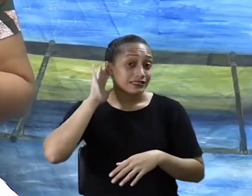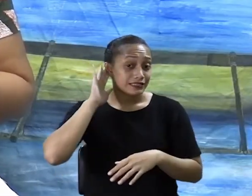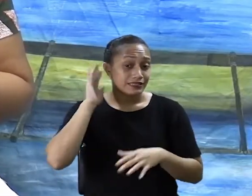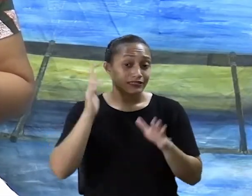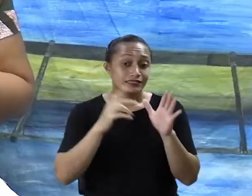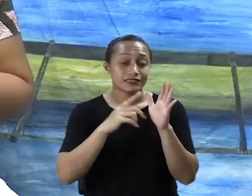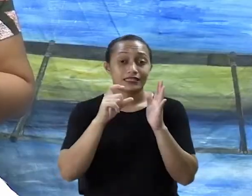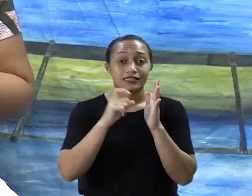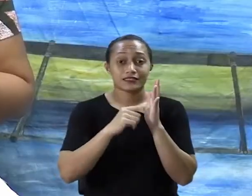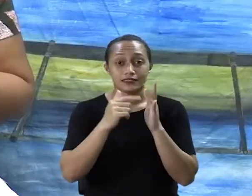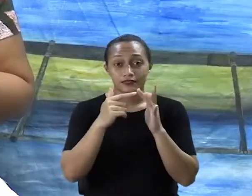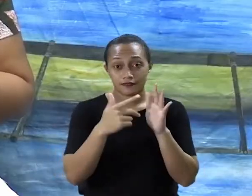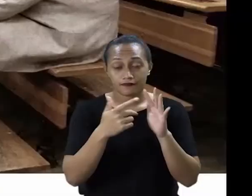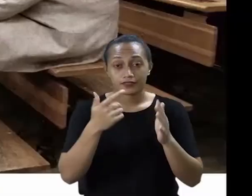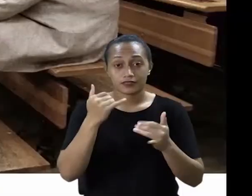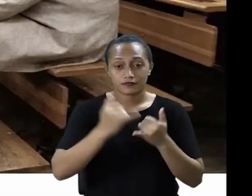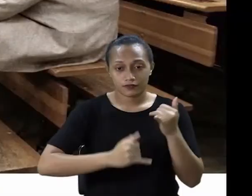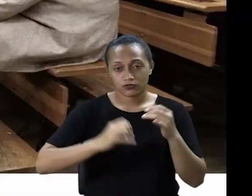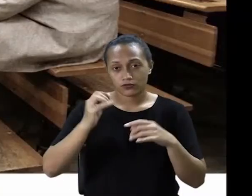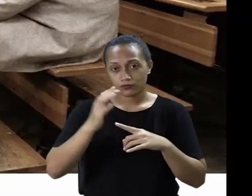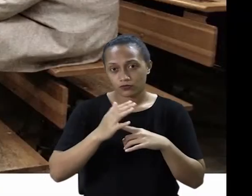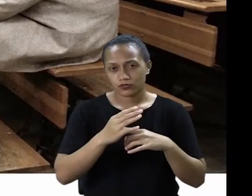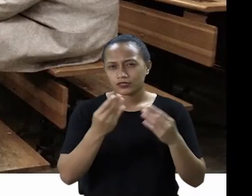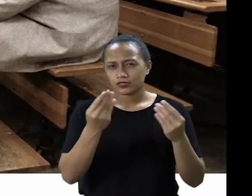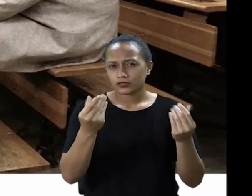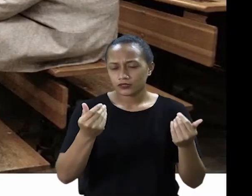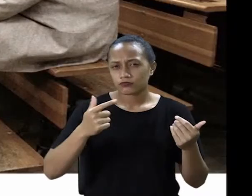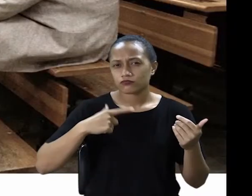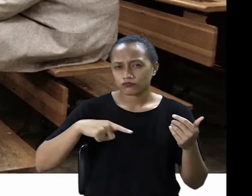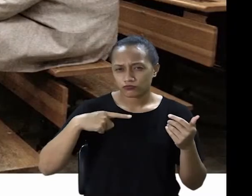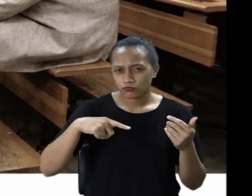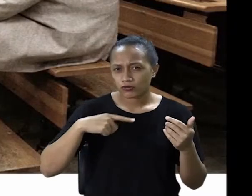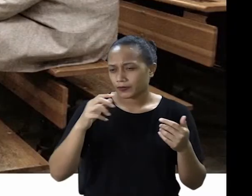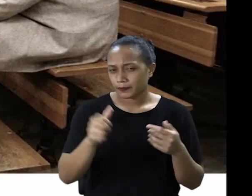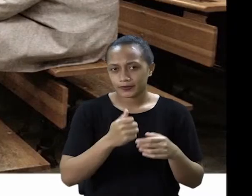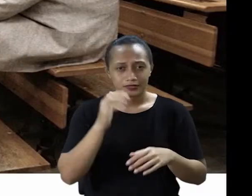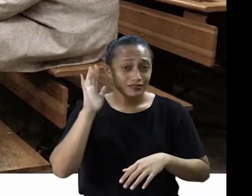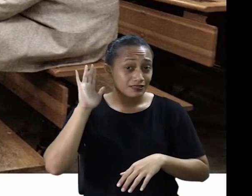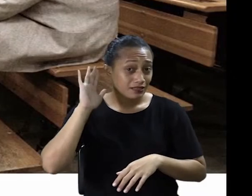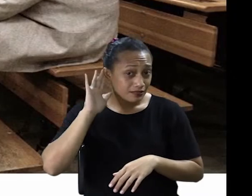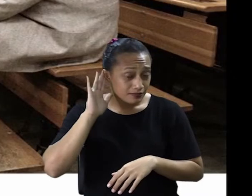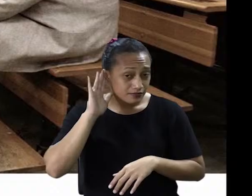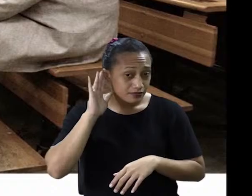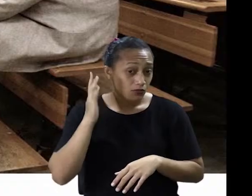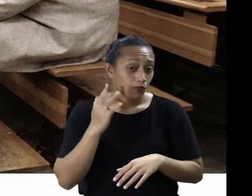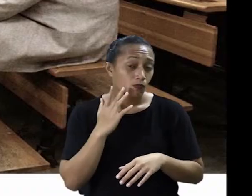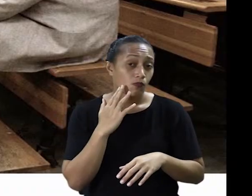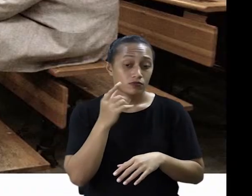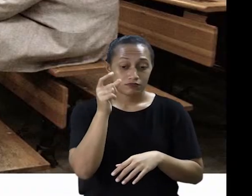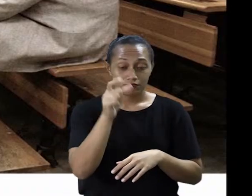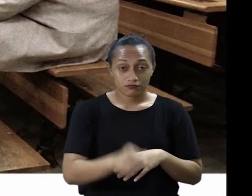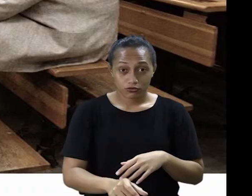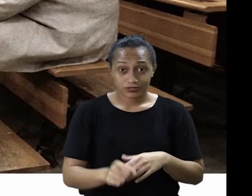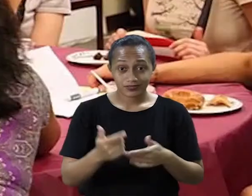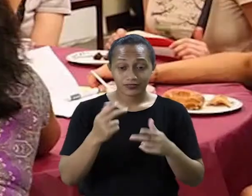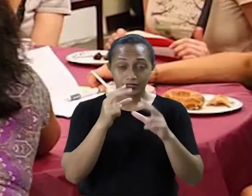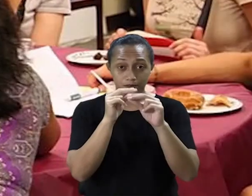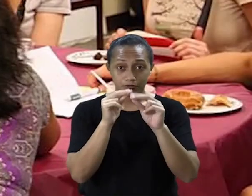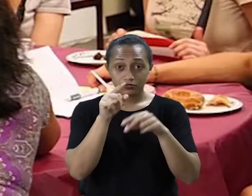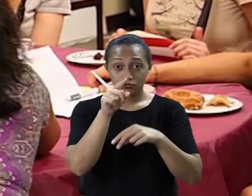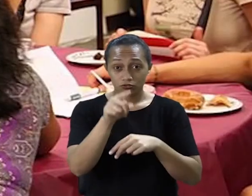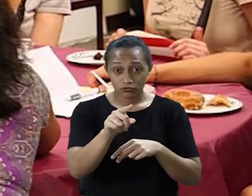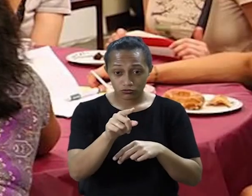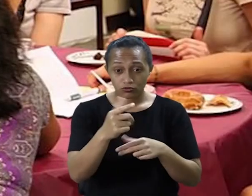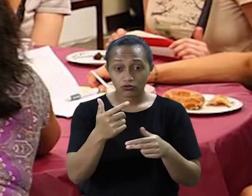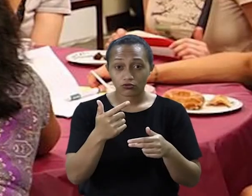actively is very important. Some of the reasons why we have to listen actively when someone is speaking to you,